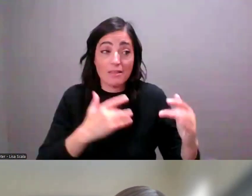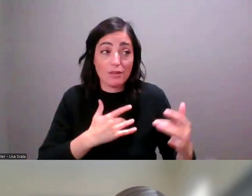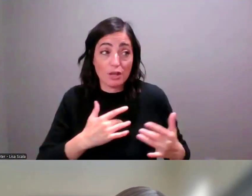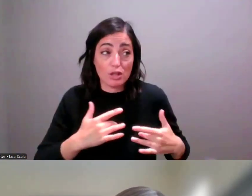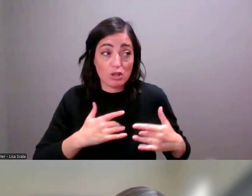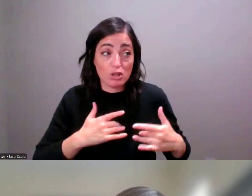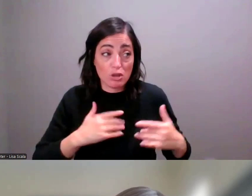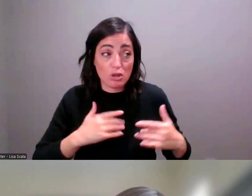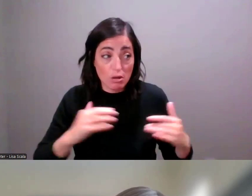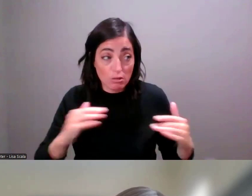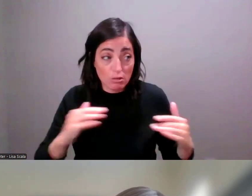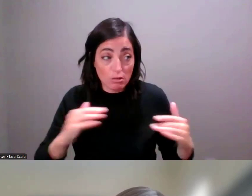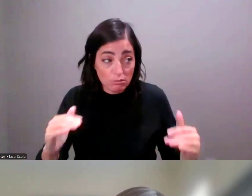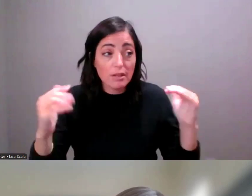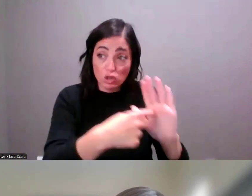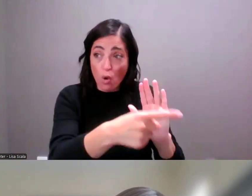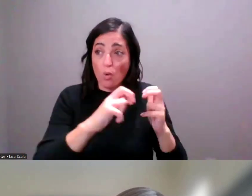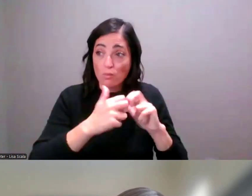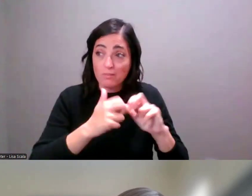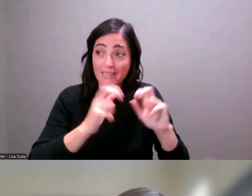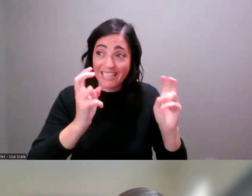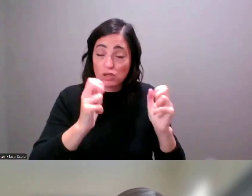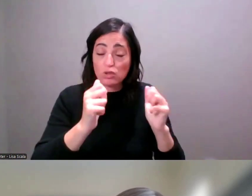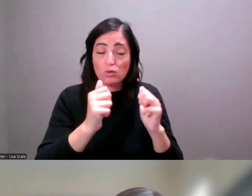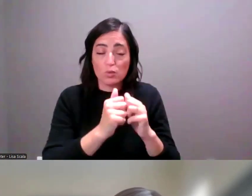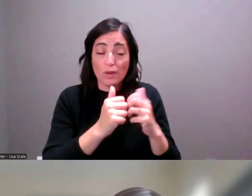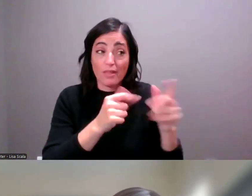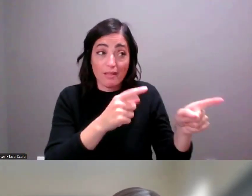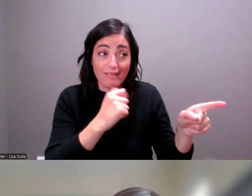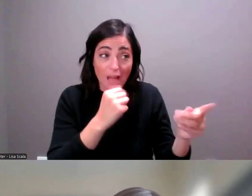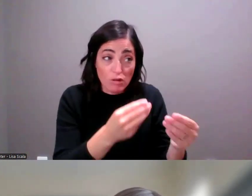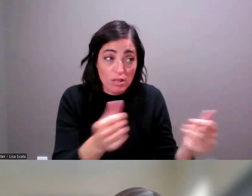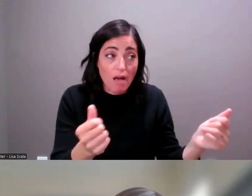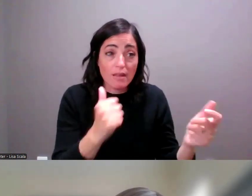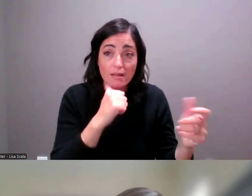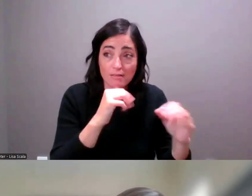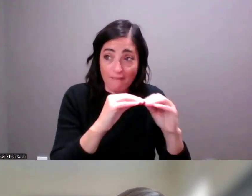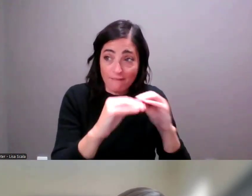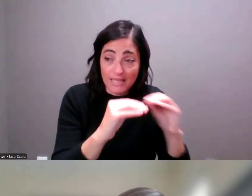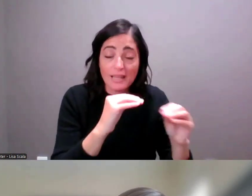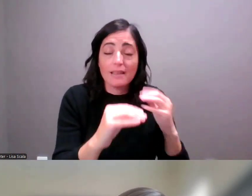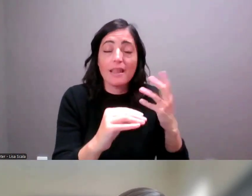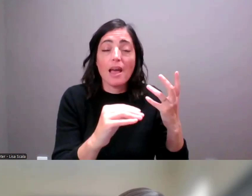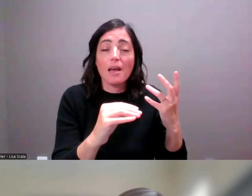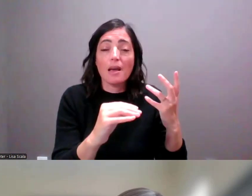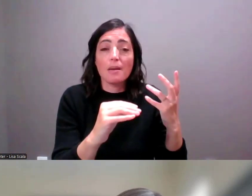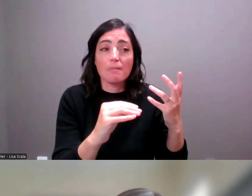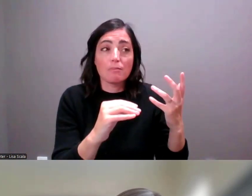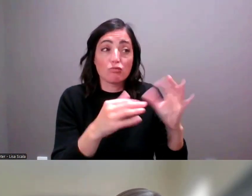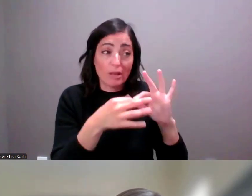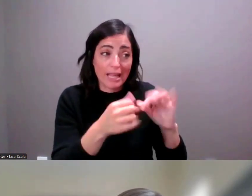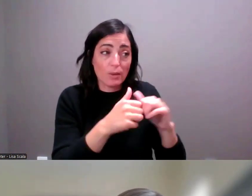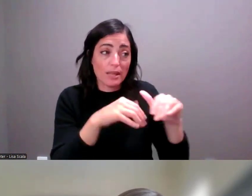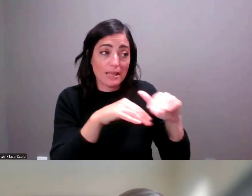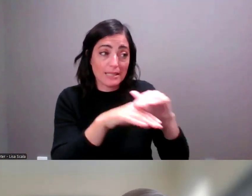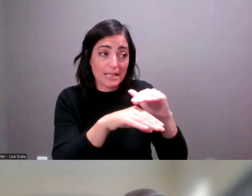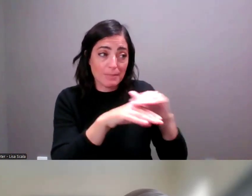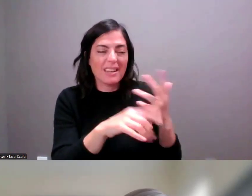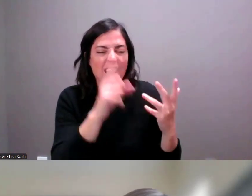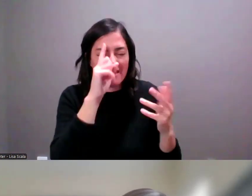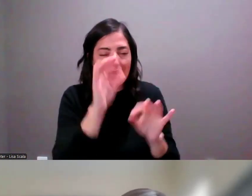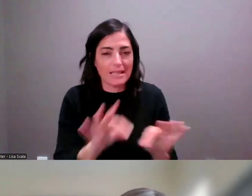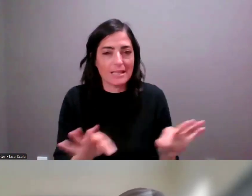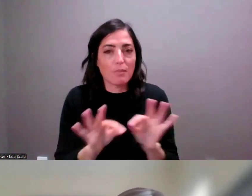also point to issues with follow through and fixing issues regarding accessibility, I